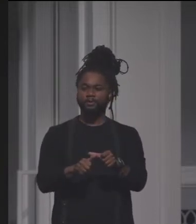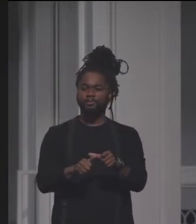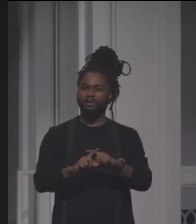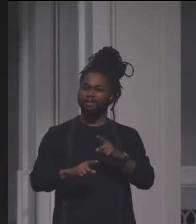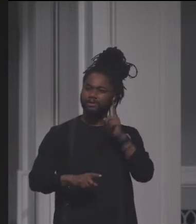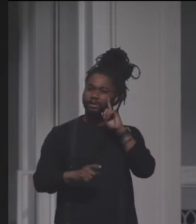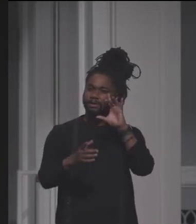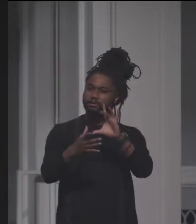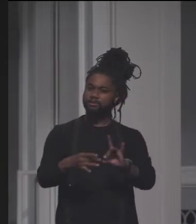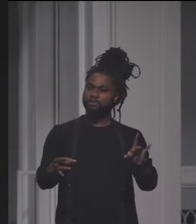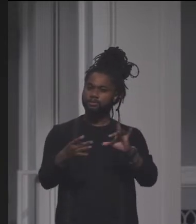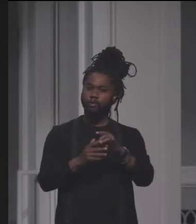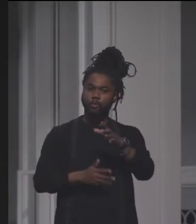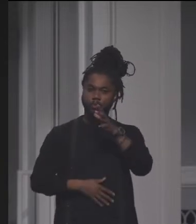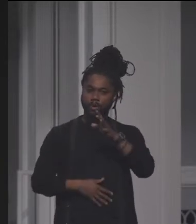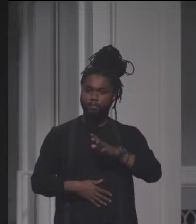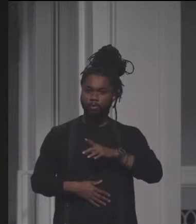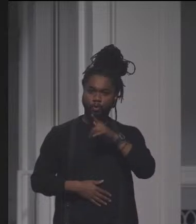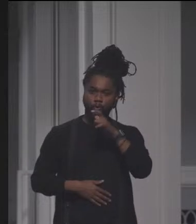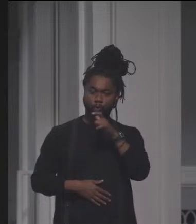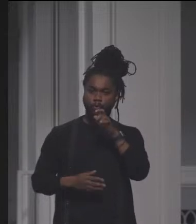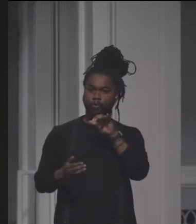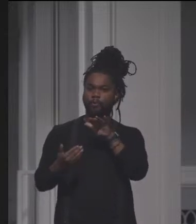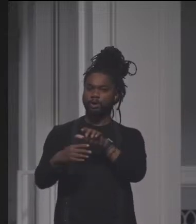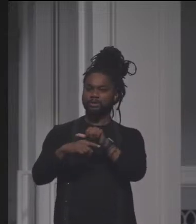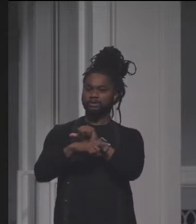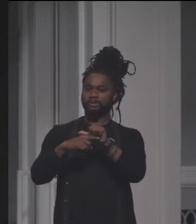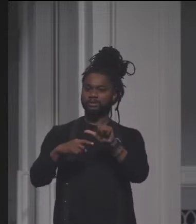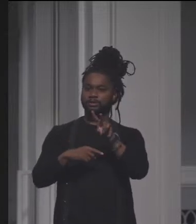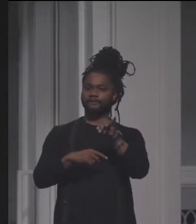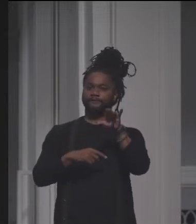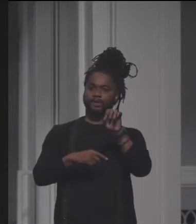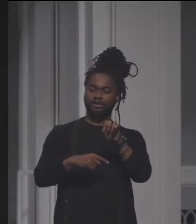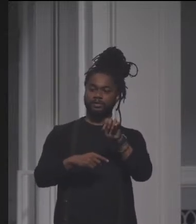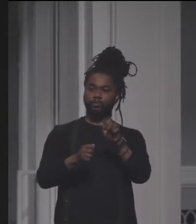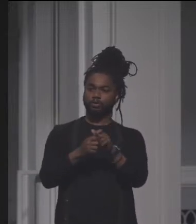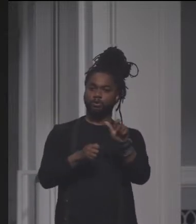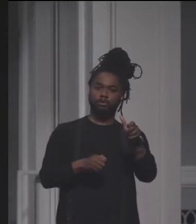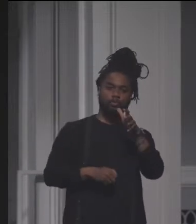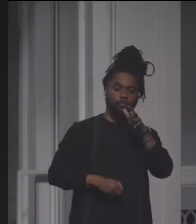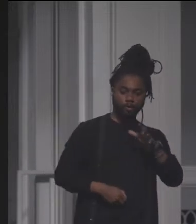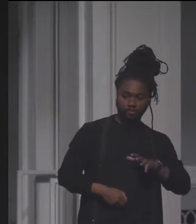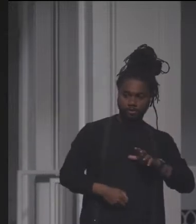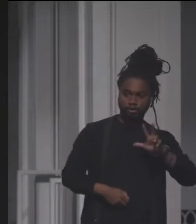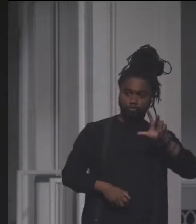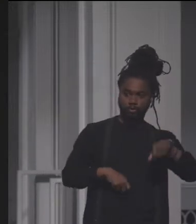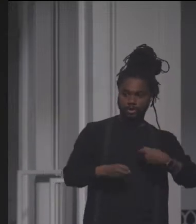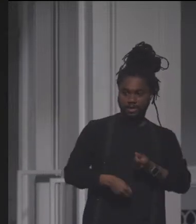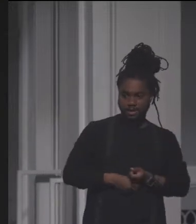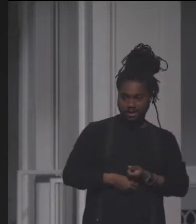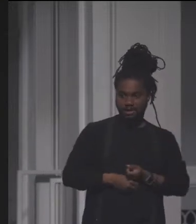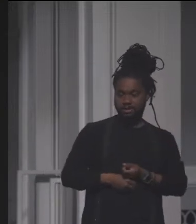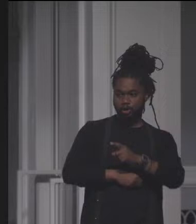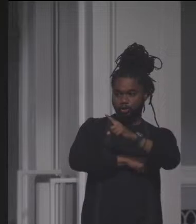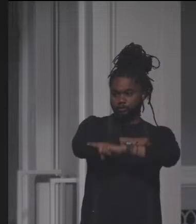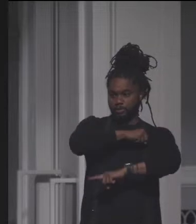woman practicing vice with another woman, 3 years penance.